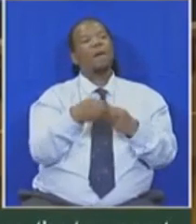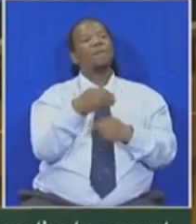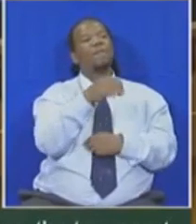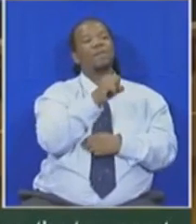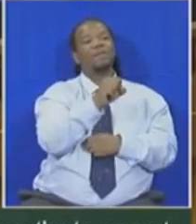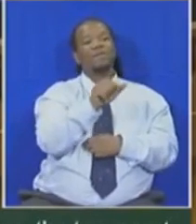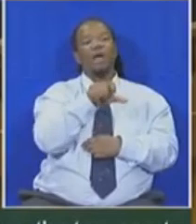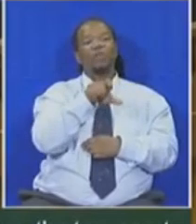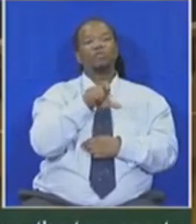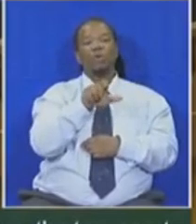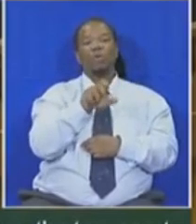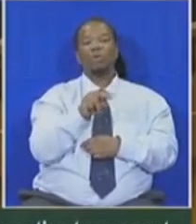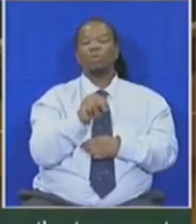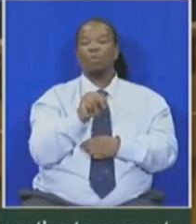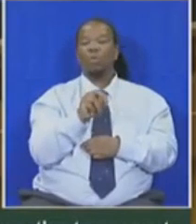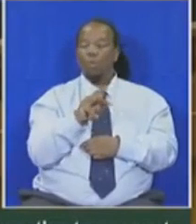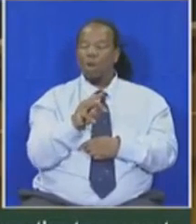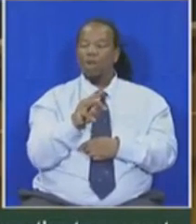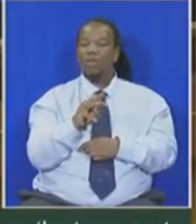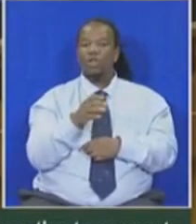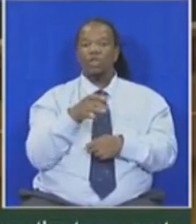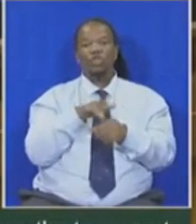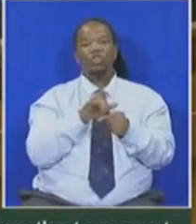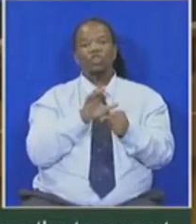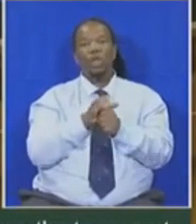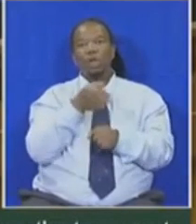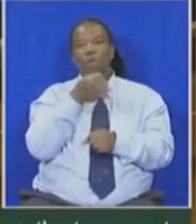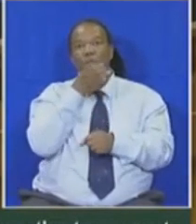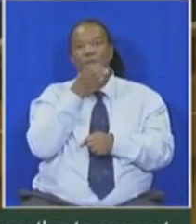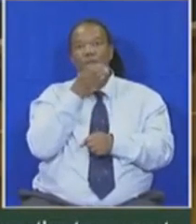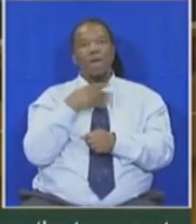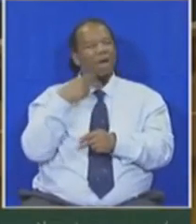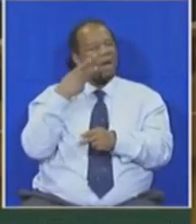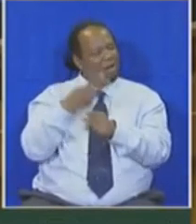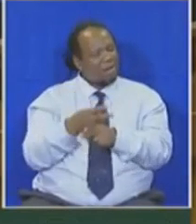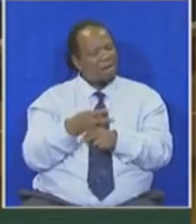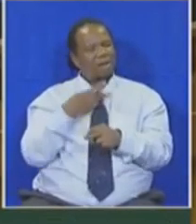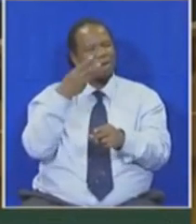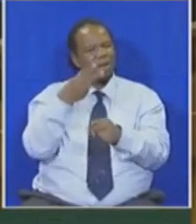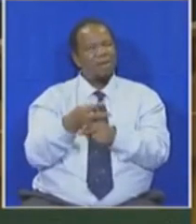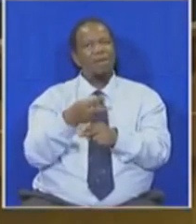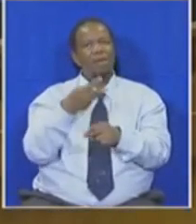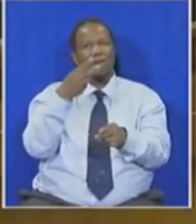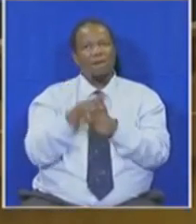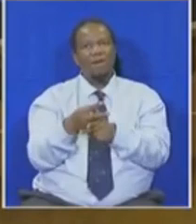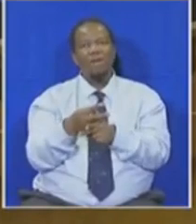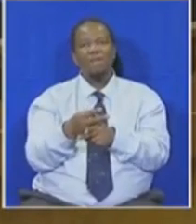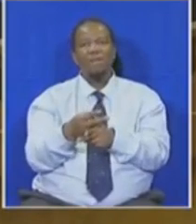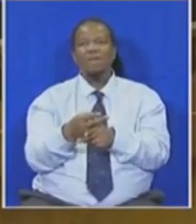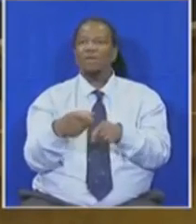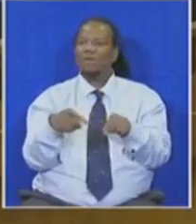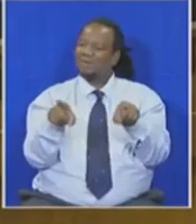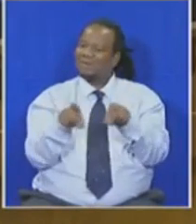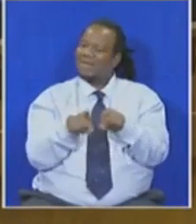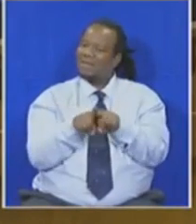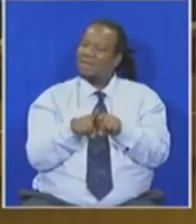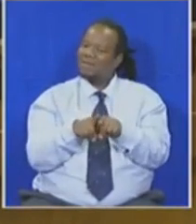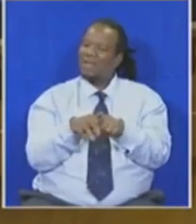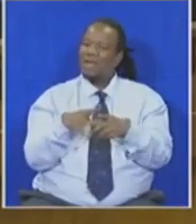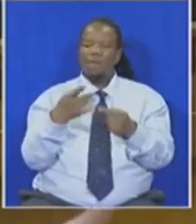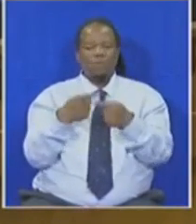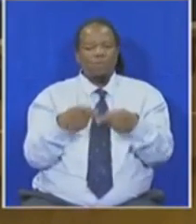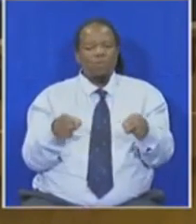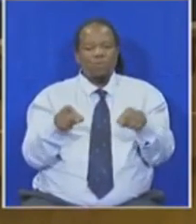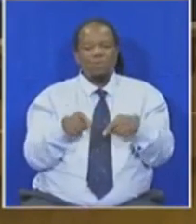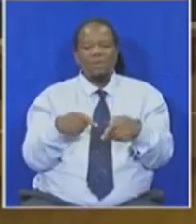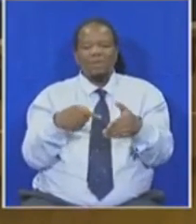kept reciting the same hackneyed lines over and over and over like a stuck CD. It's why Minister Masuta